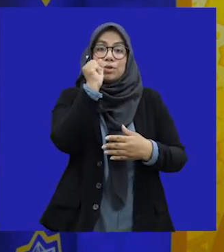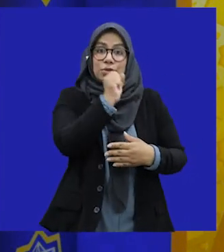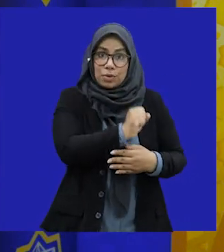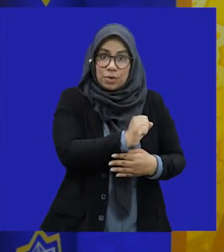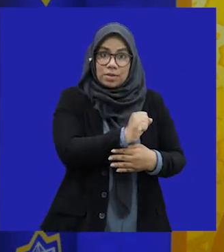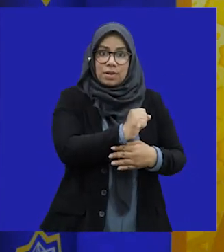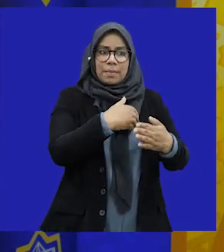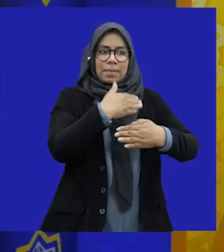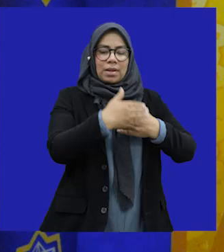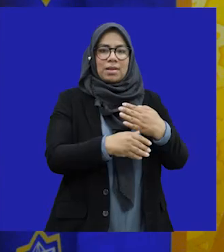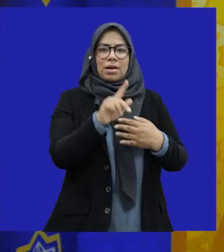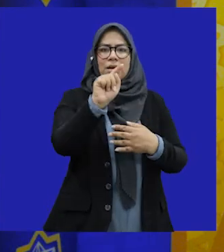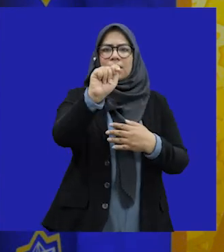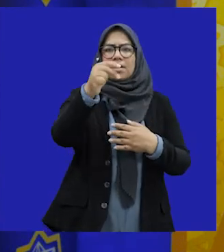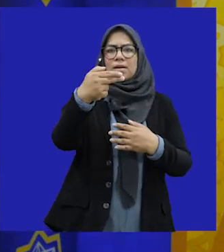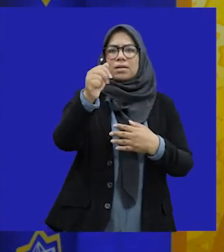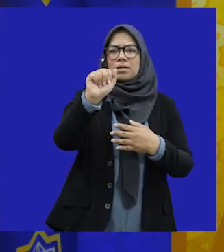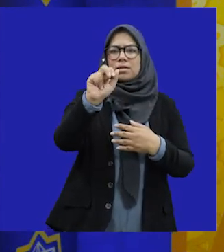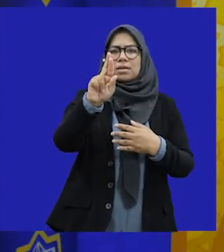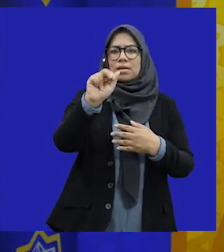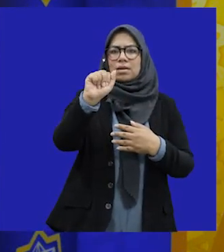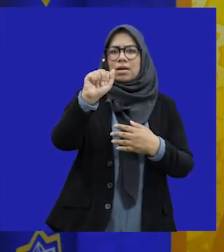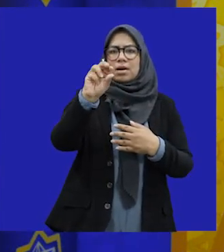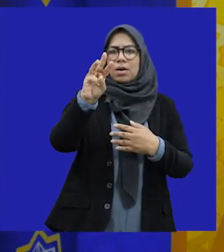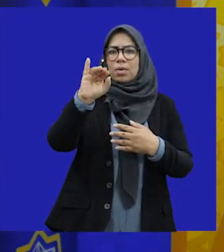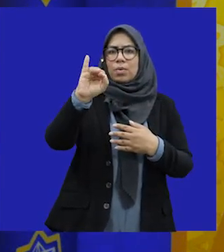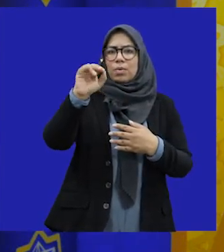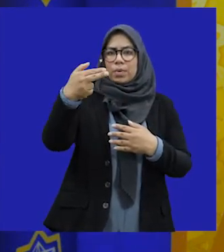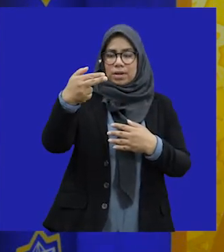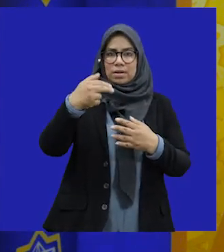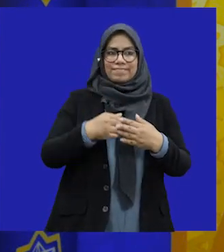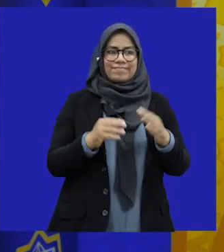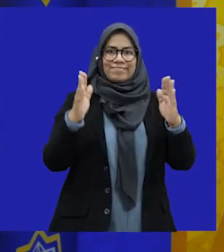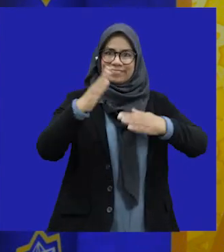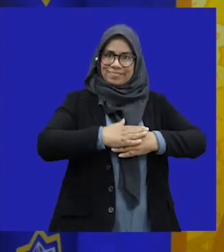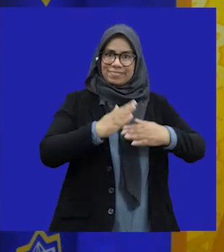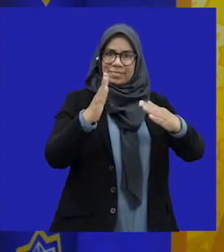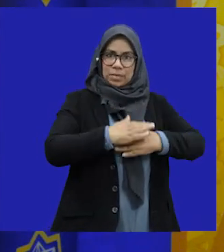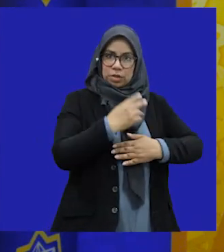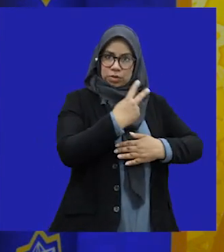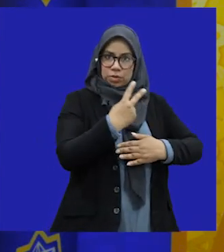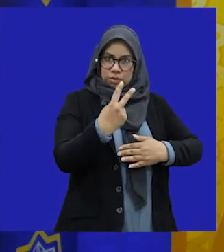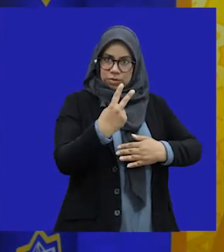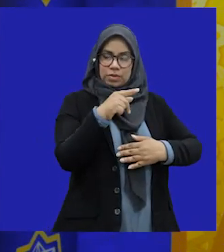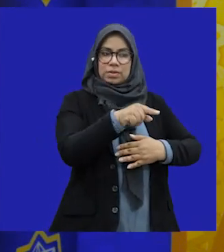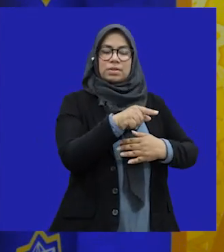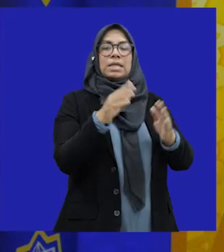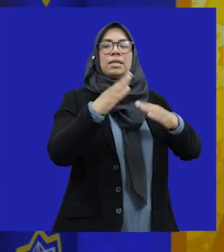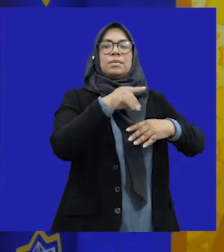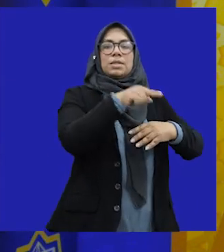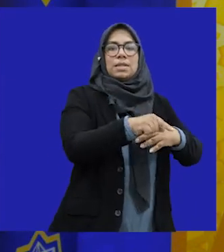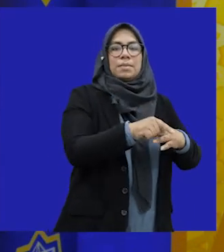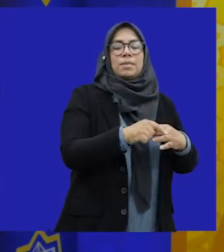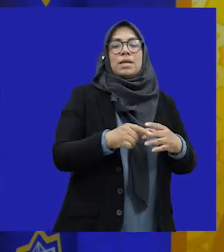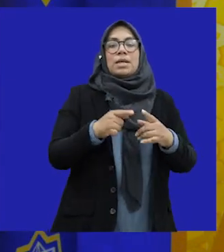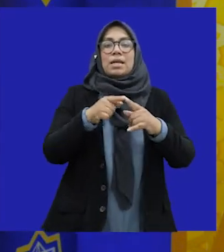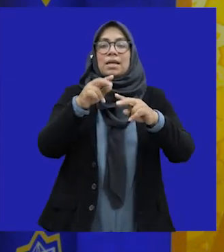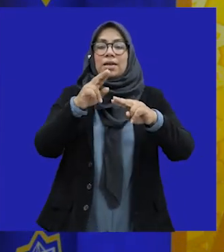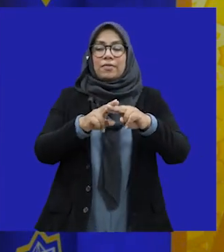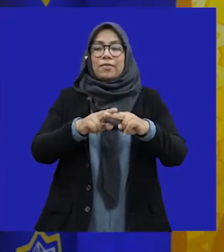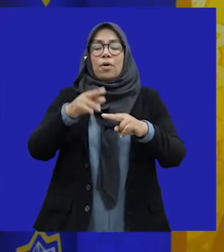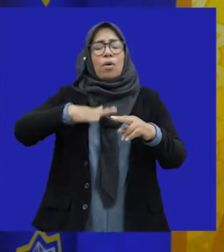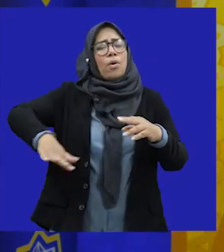the Istisqa prayer when the Muslims are in need of water and